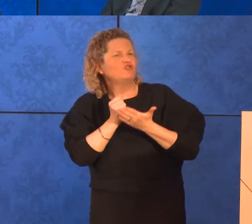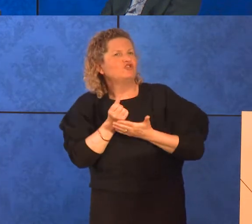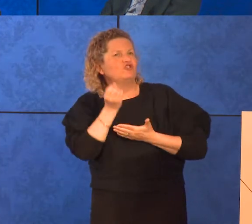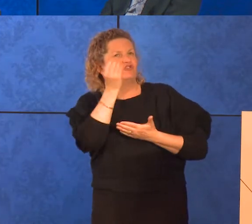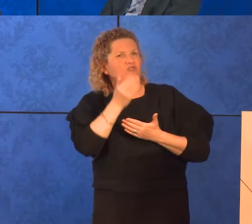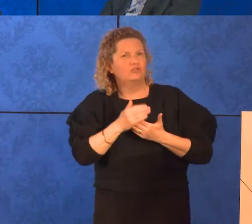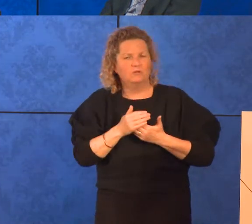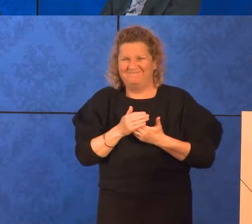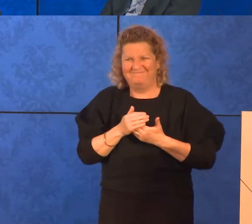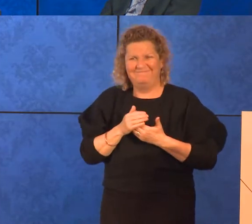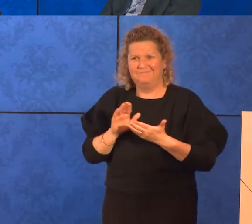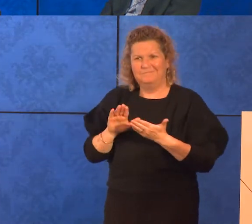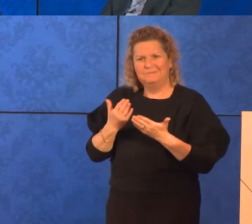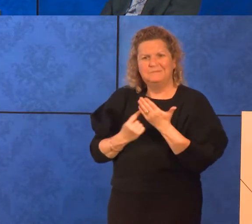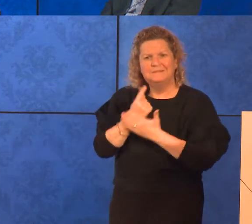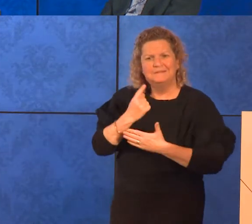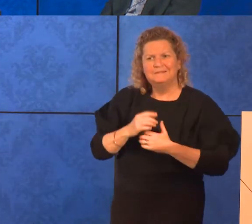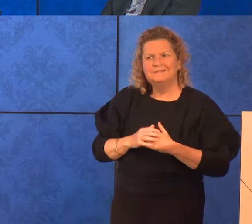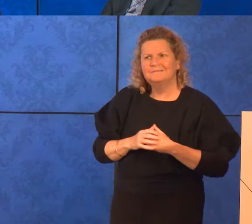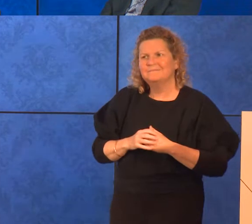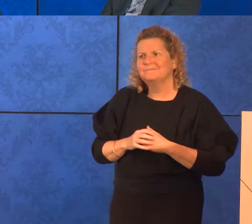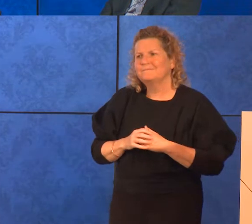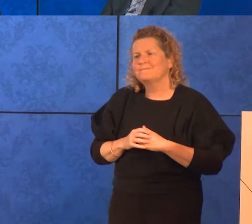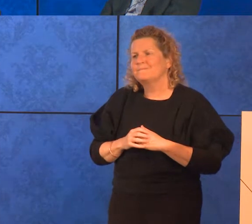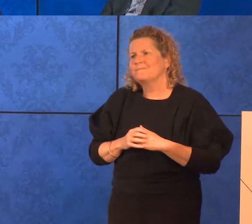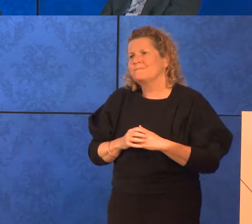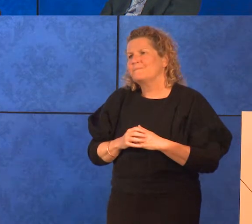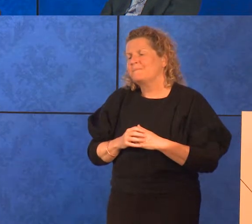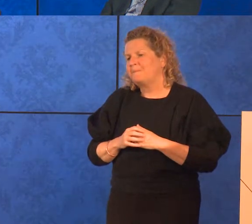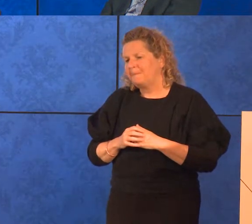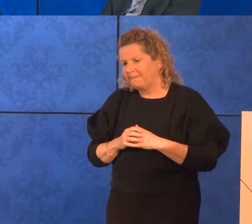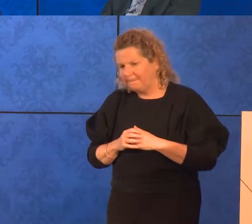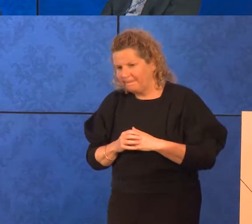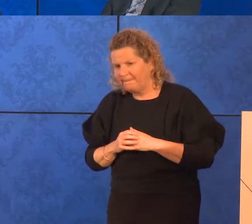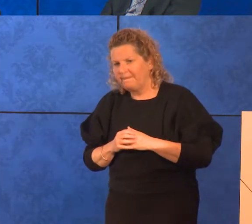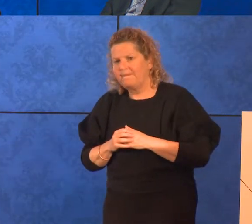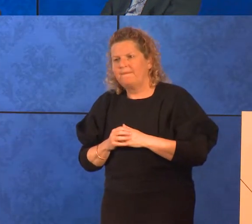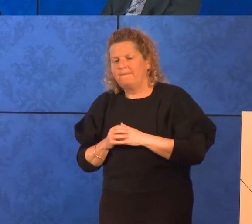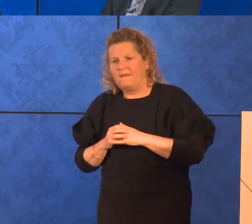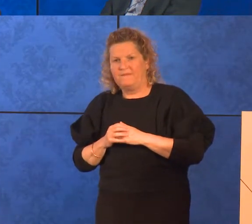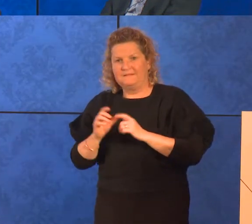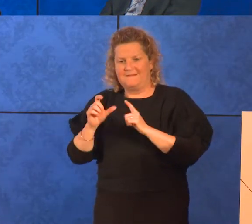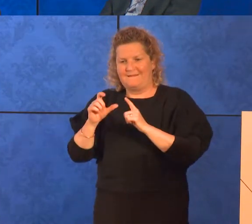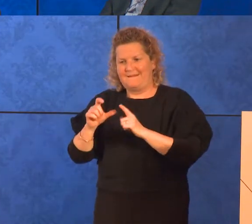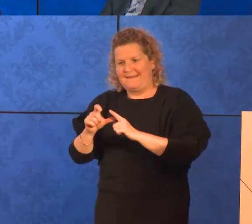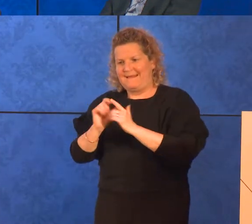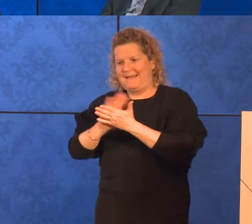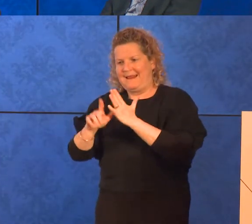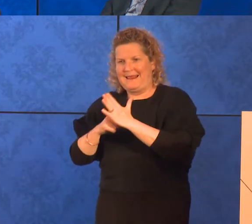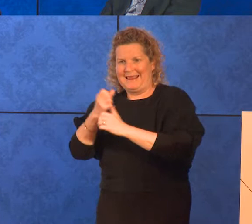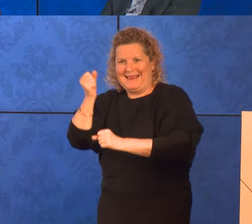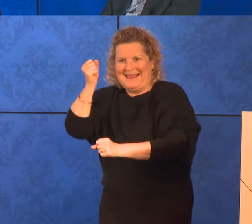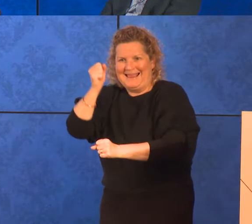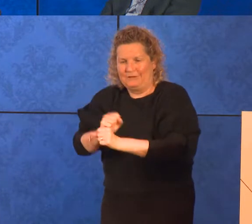And of course, there's a huge difference between a hard-hitting, very specific recommendation that can't be wiggled out